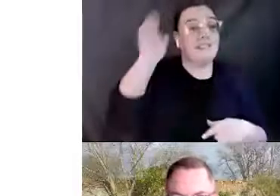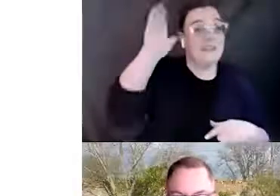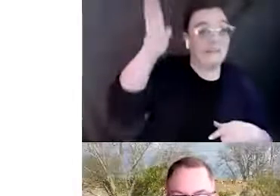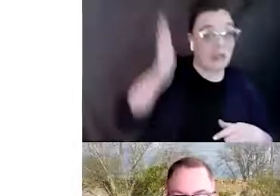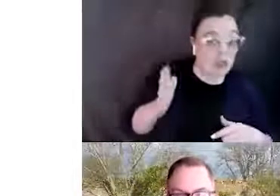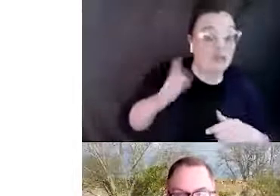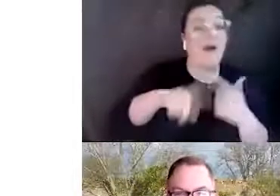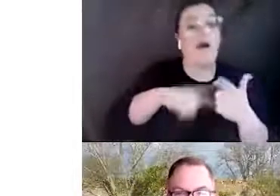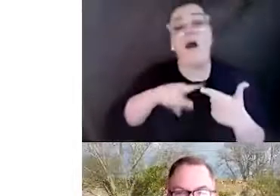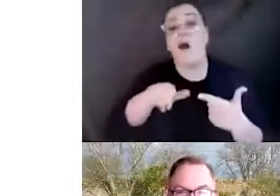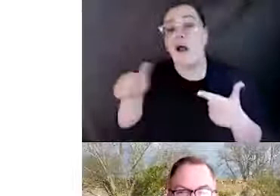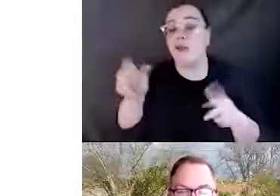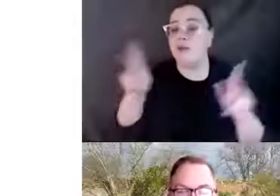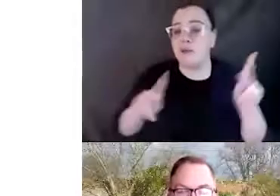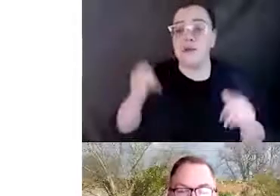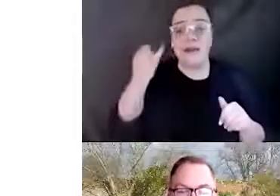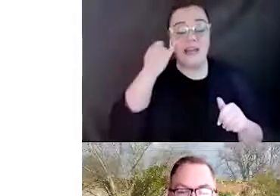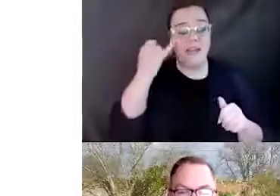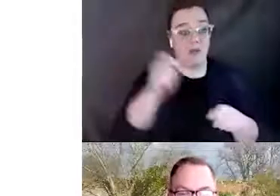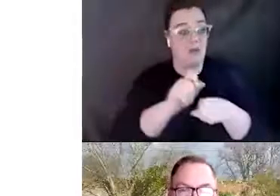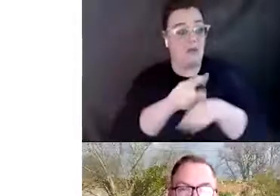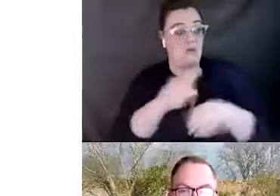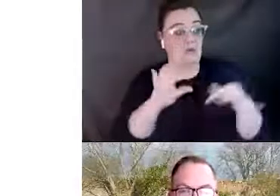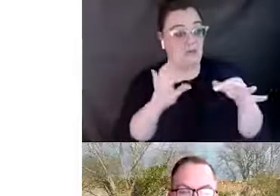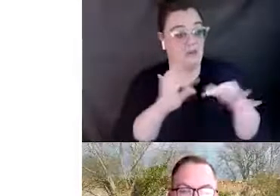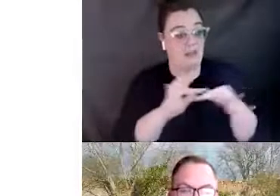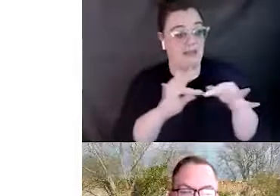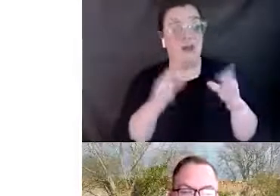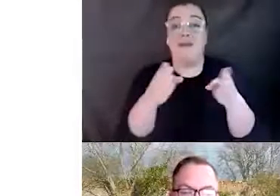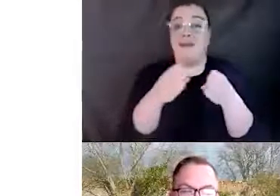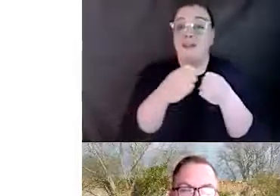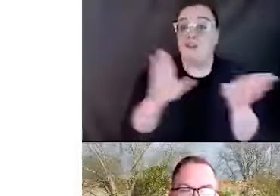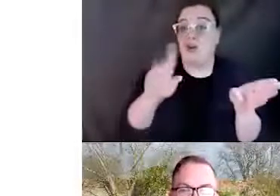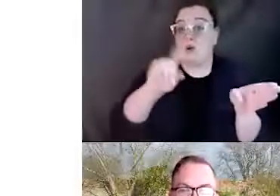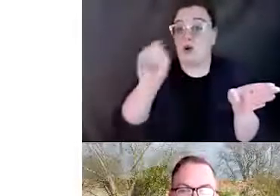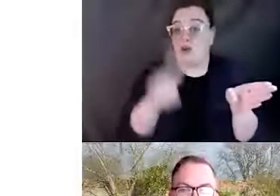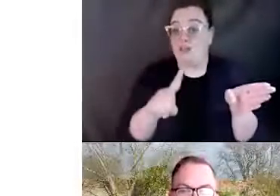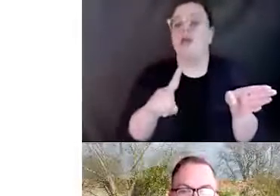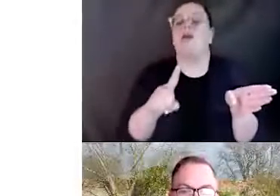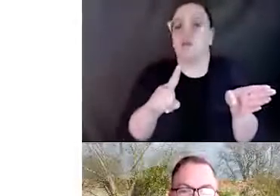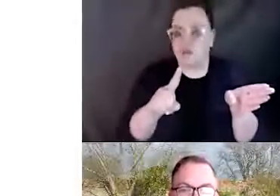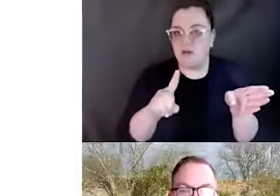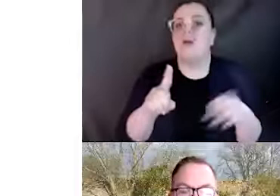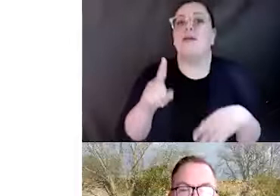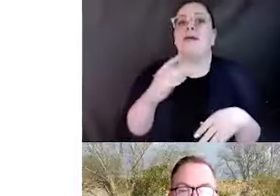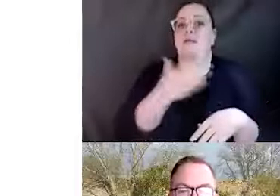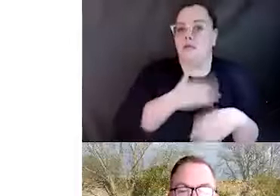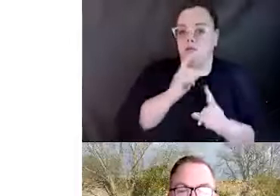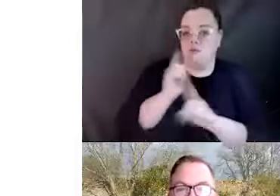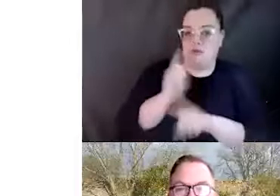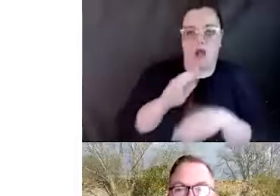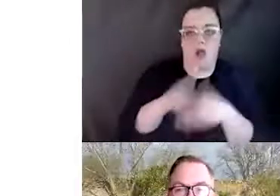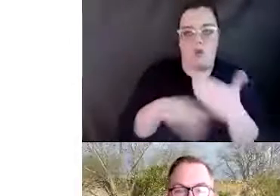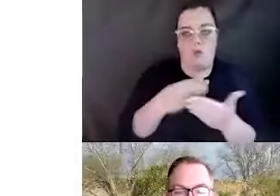to, if someone messages you a general question directly, please, when you reply, make it so